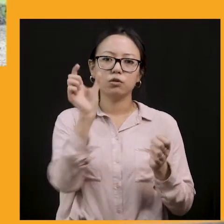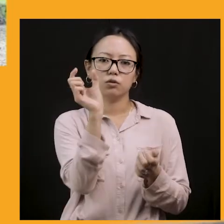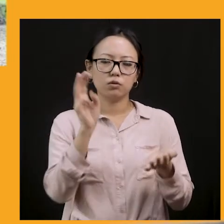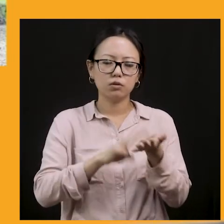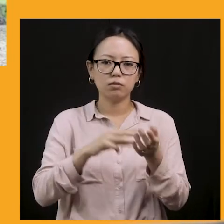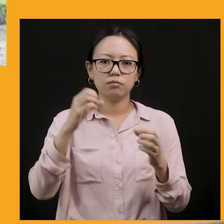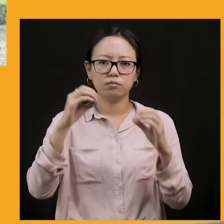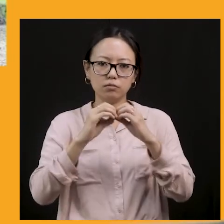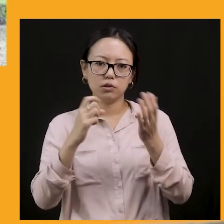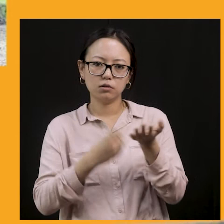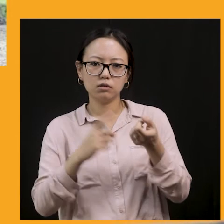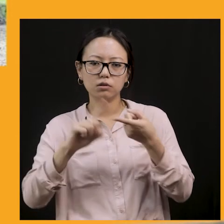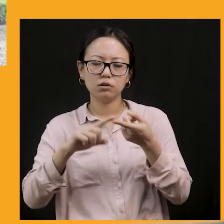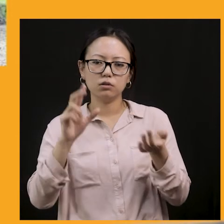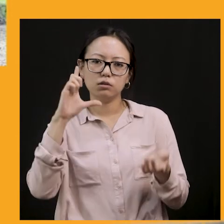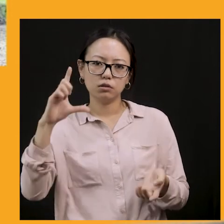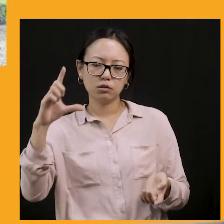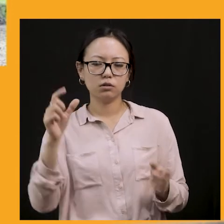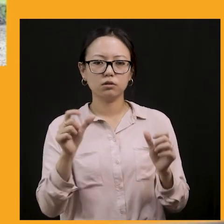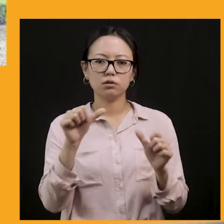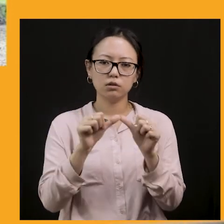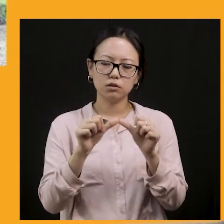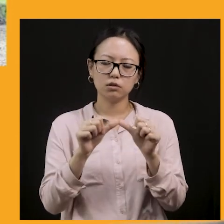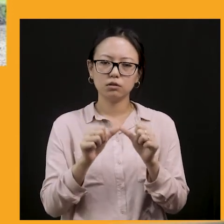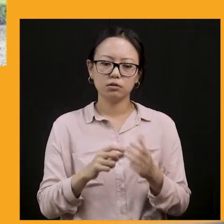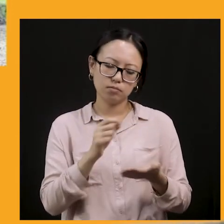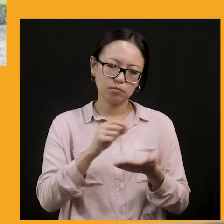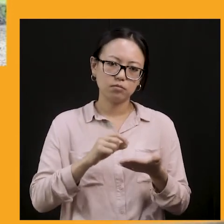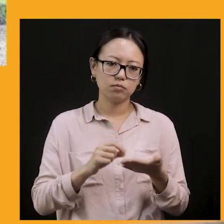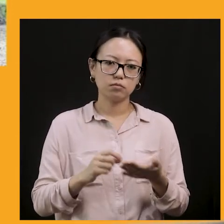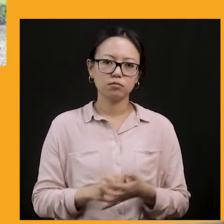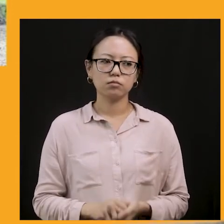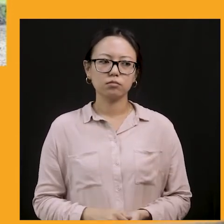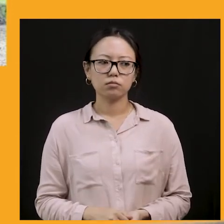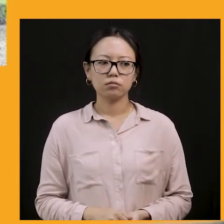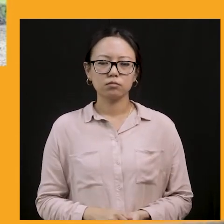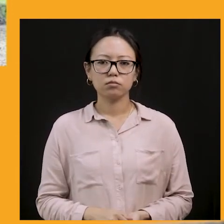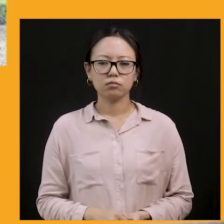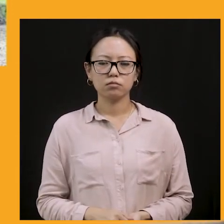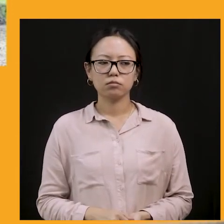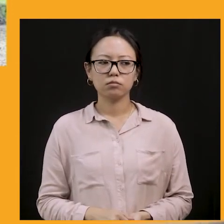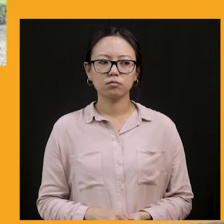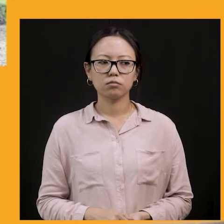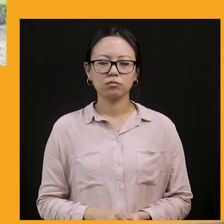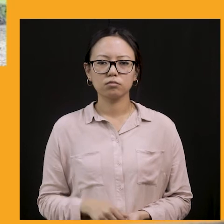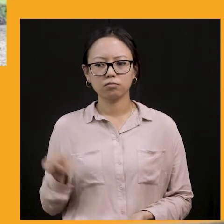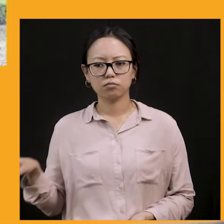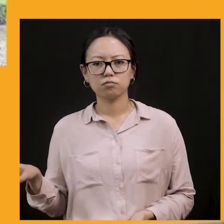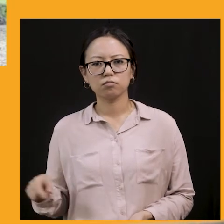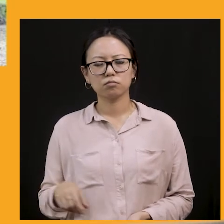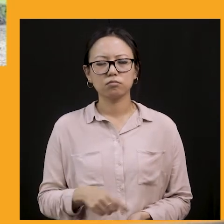know it is a man-made thing. It's not a natural. Now Areni has also listed